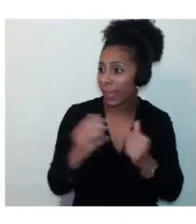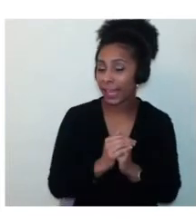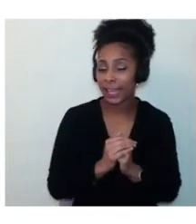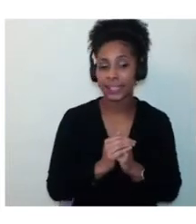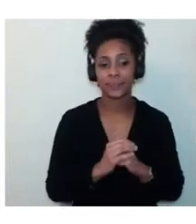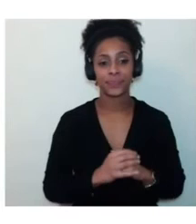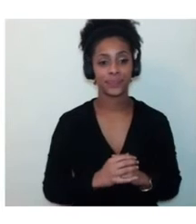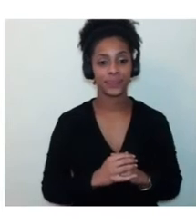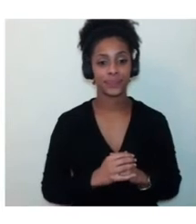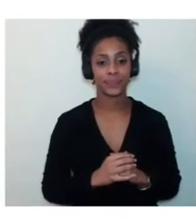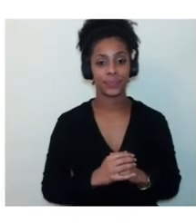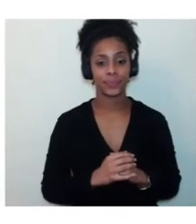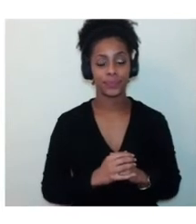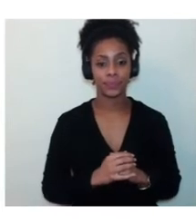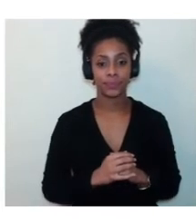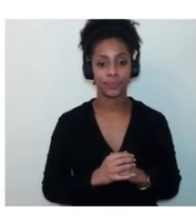I think